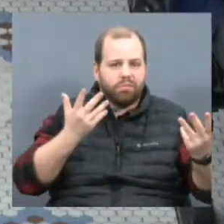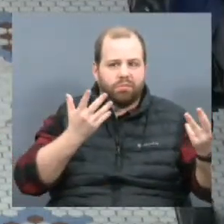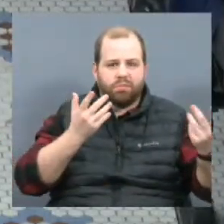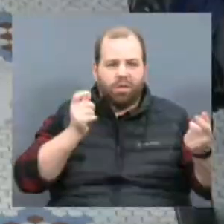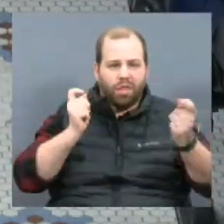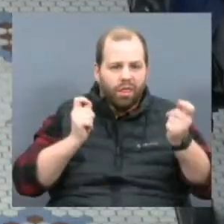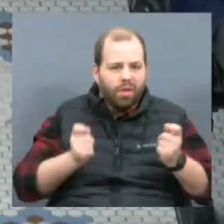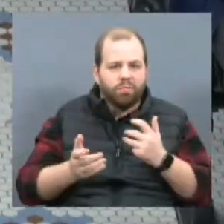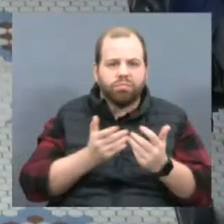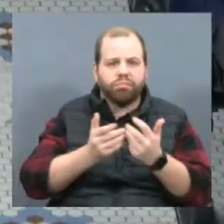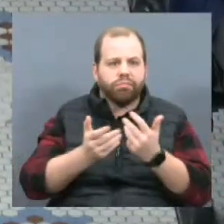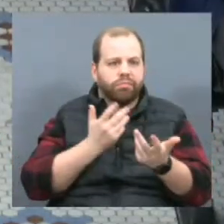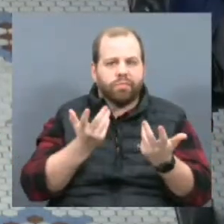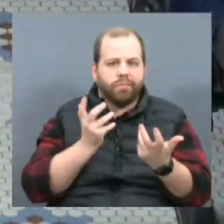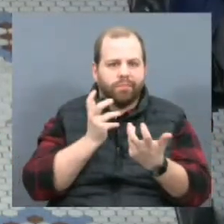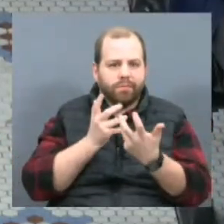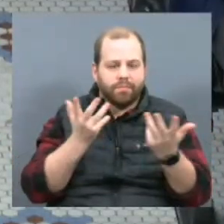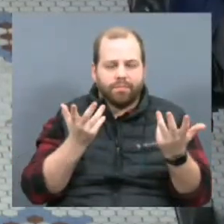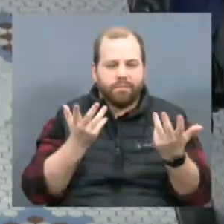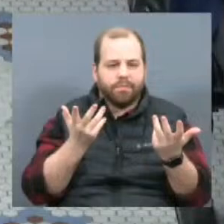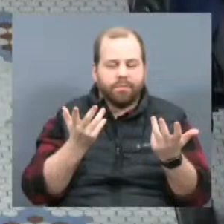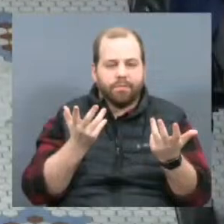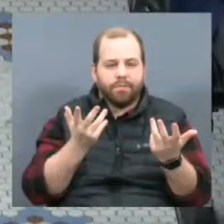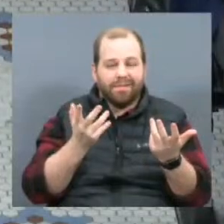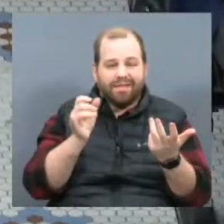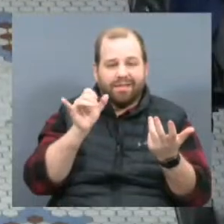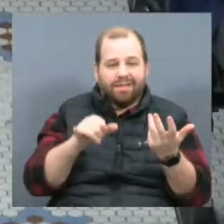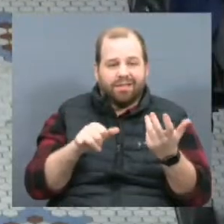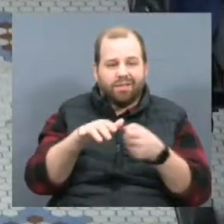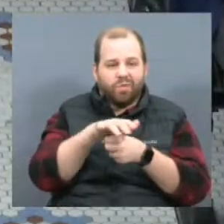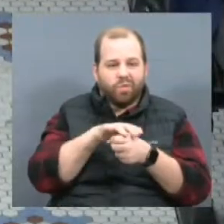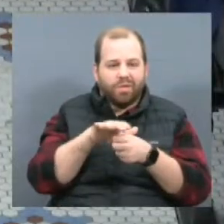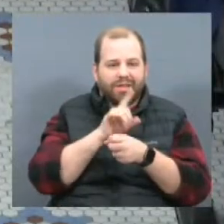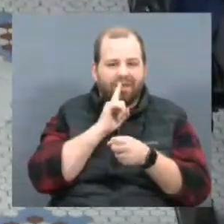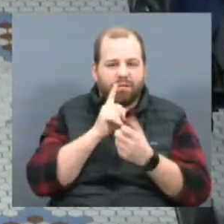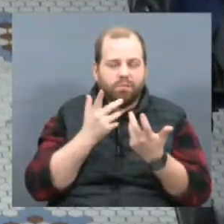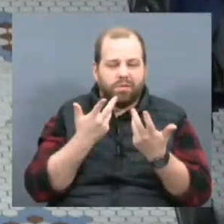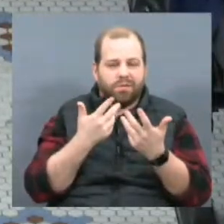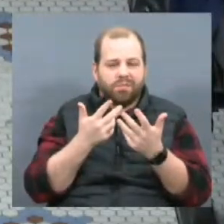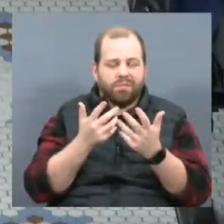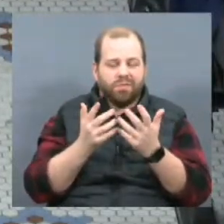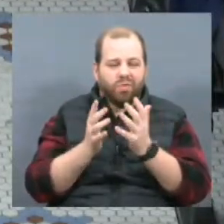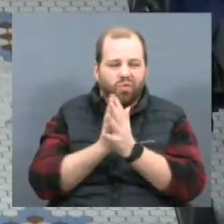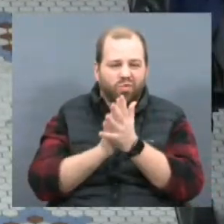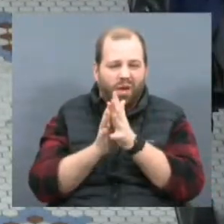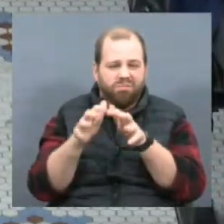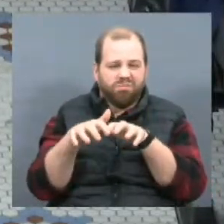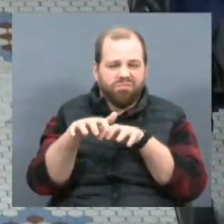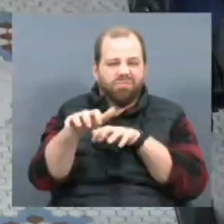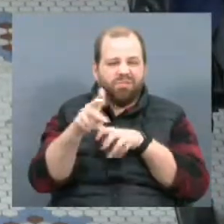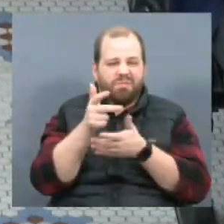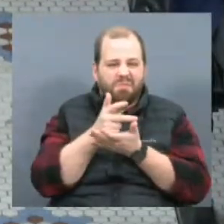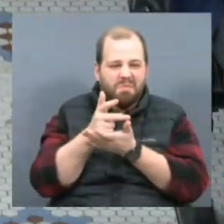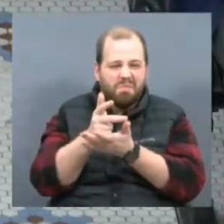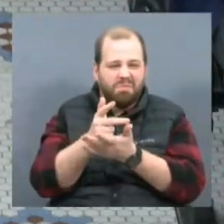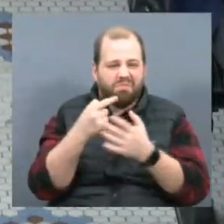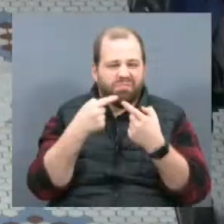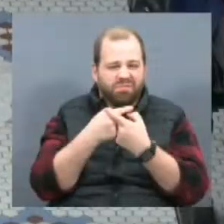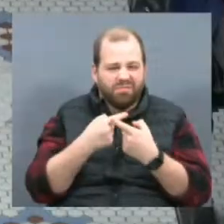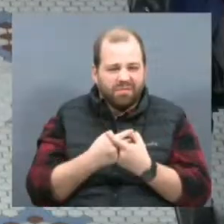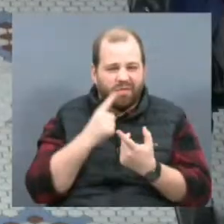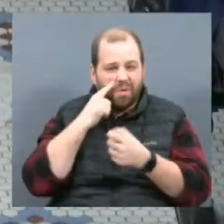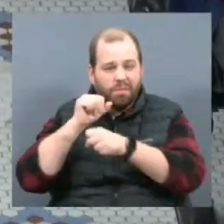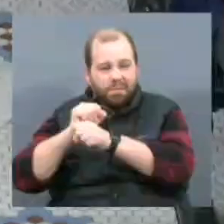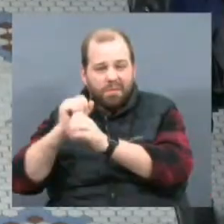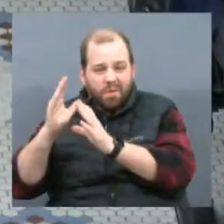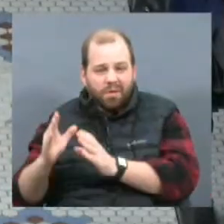we got to do to have this, because that area is kind of congested for parking. And I'm talking about not only for employees, but